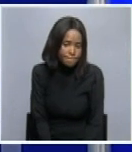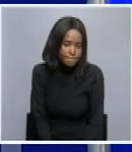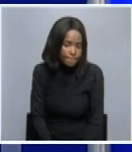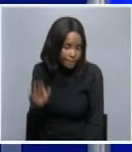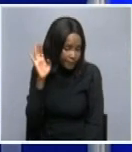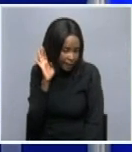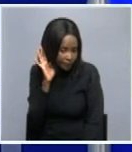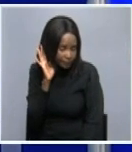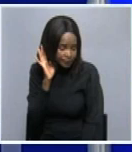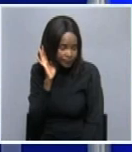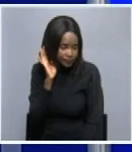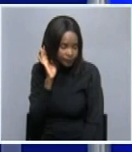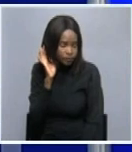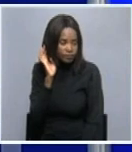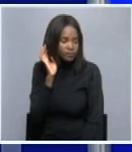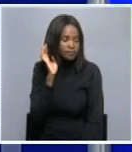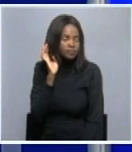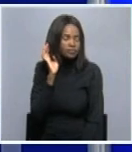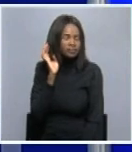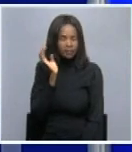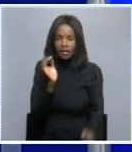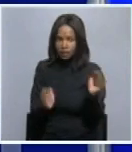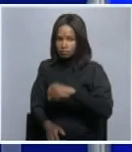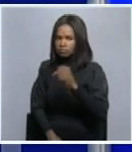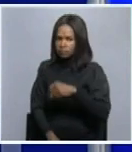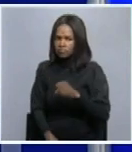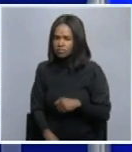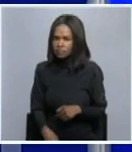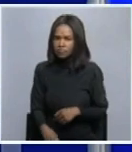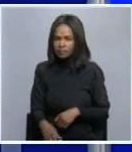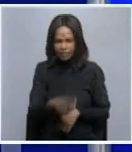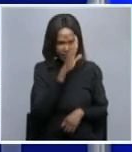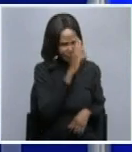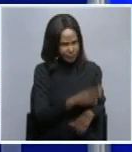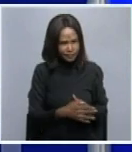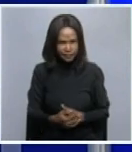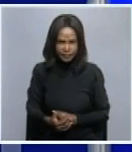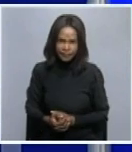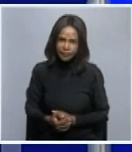Mr. Mbandeka, can you hear me, sir? Yes, I can hear you. How are you doing today?